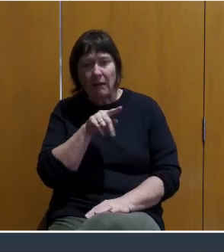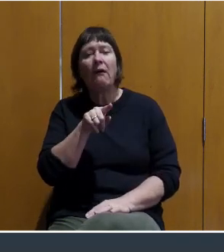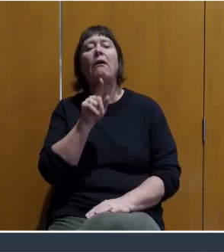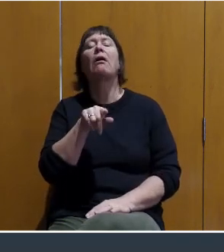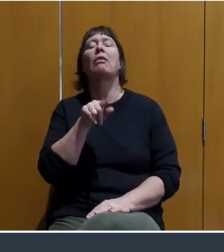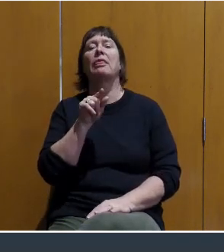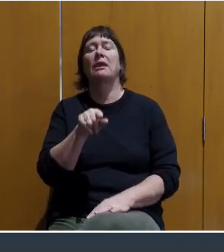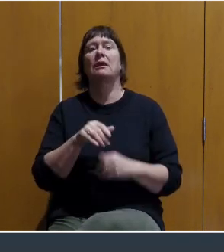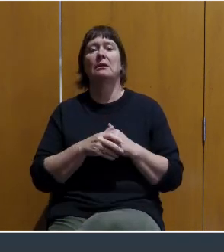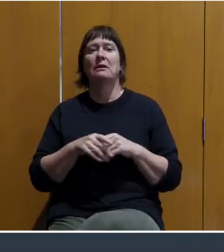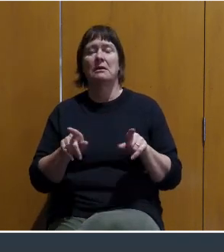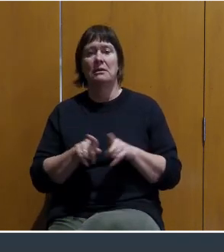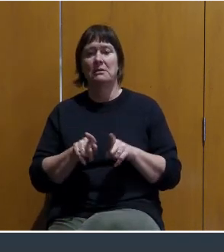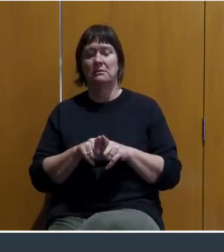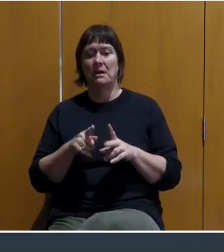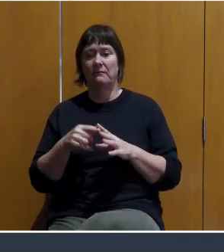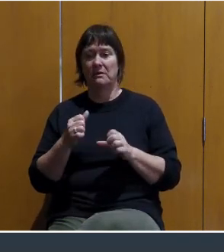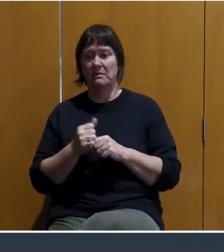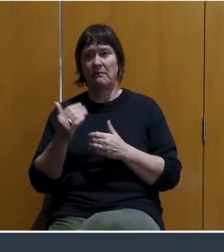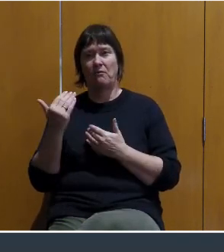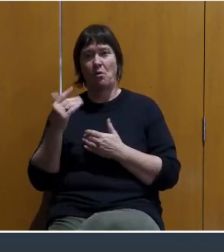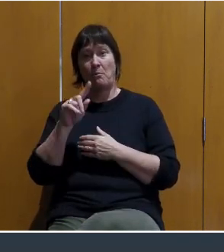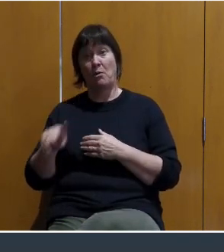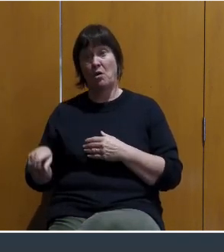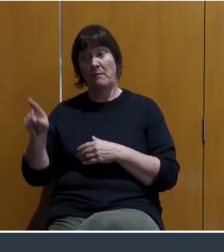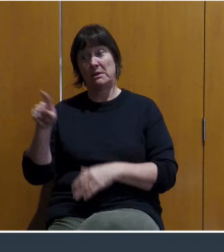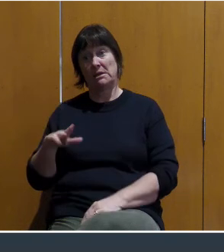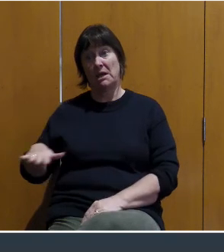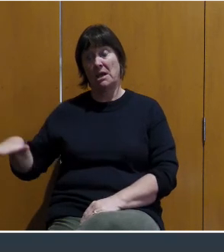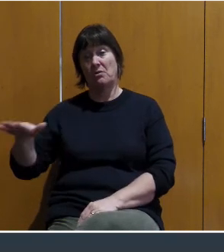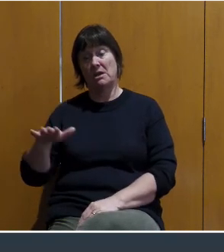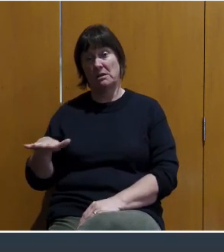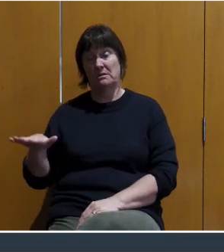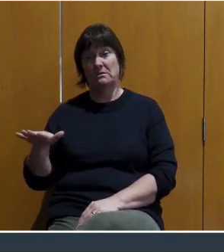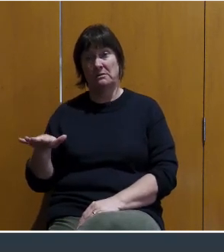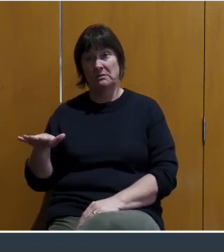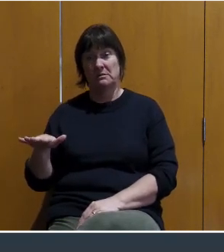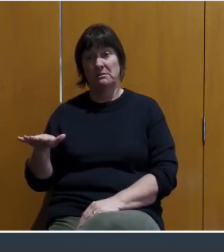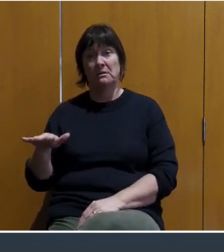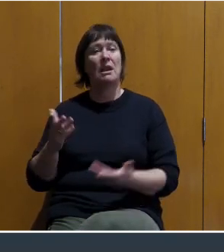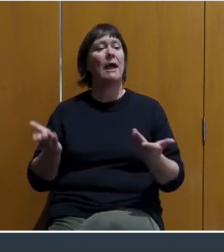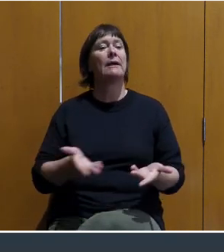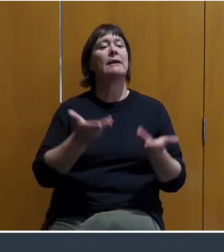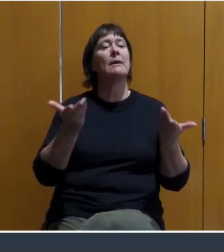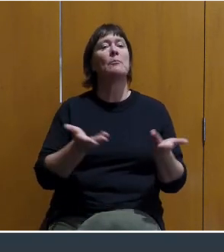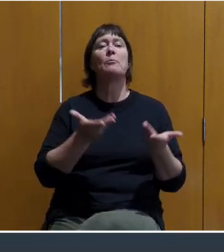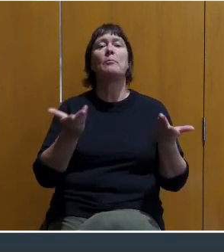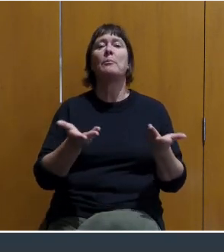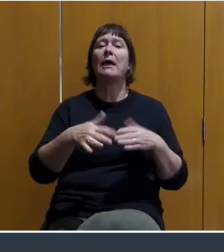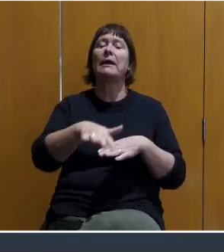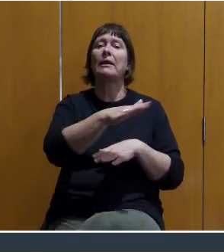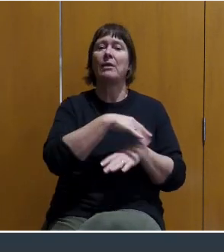that. And the same happened, for example, for the prohibited areas where we have the playgrounds as prohibited